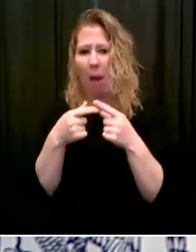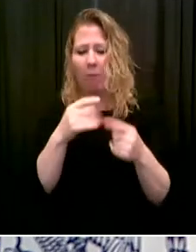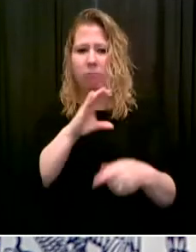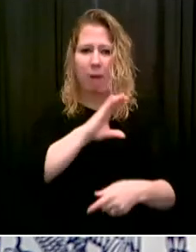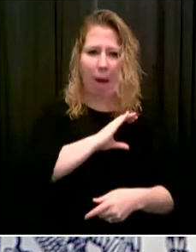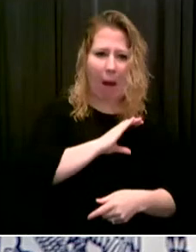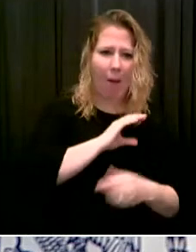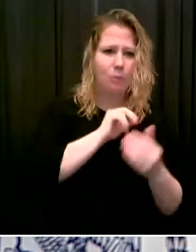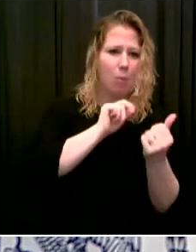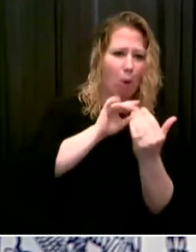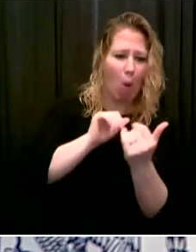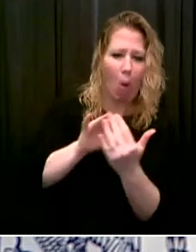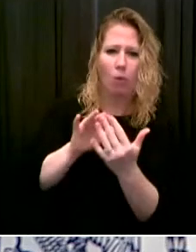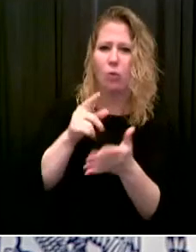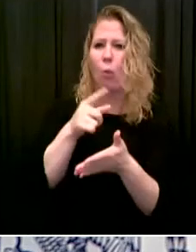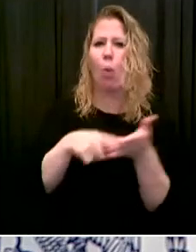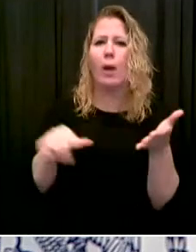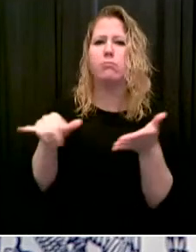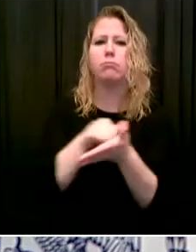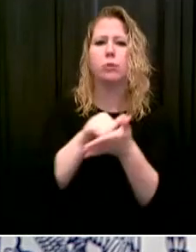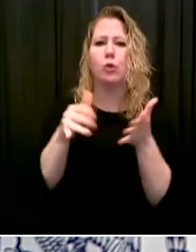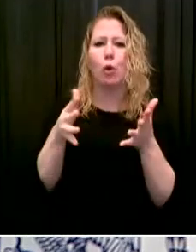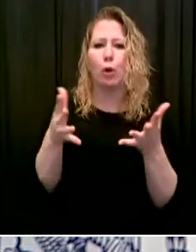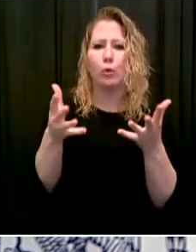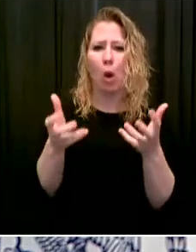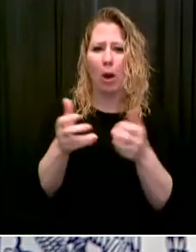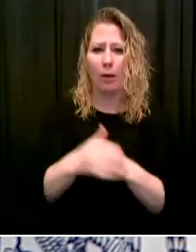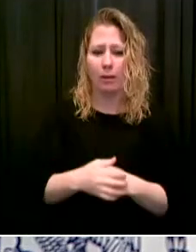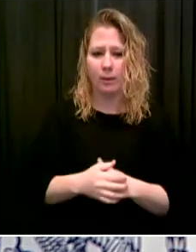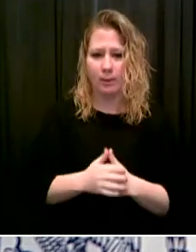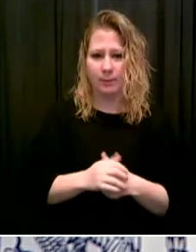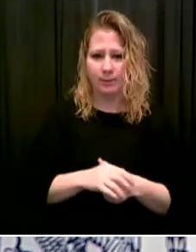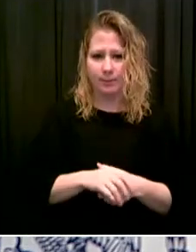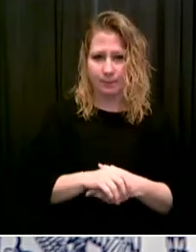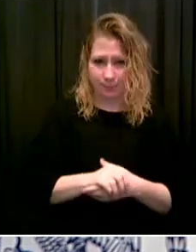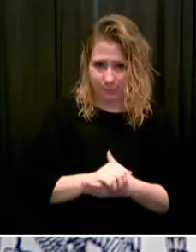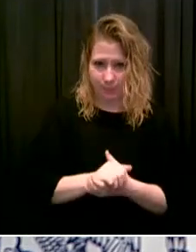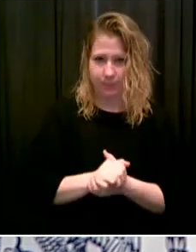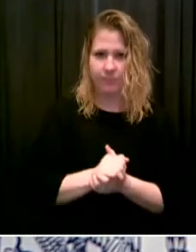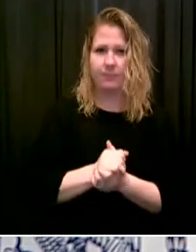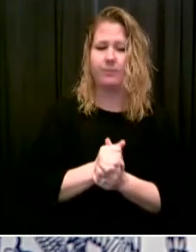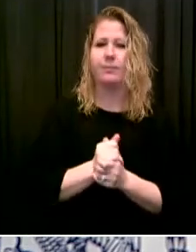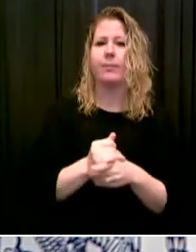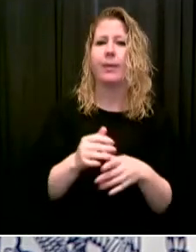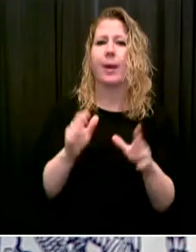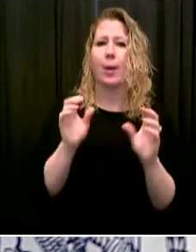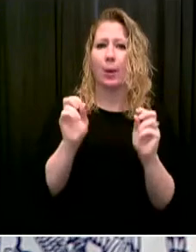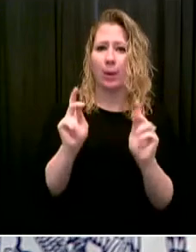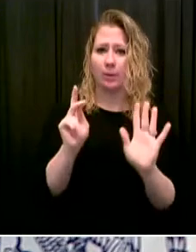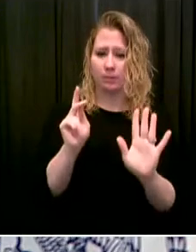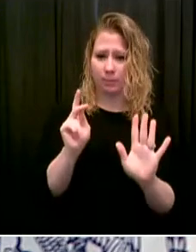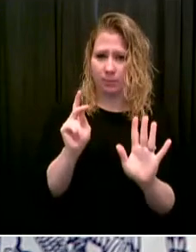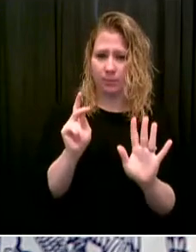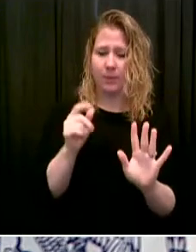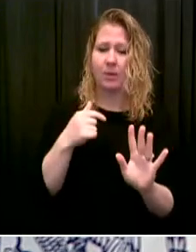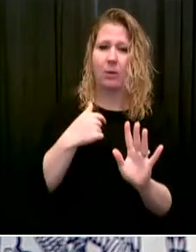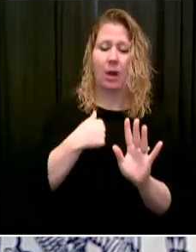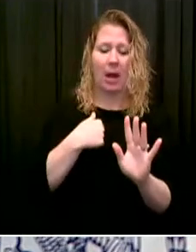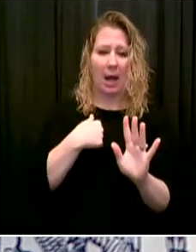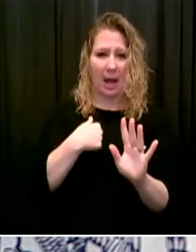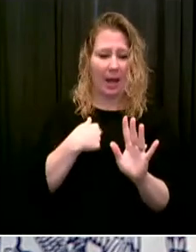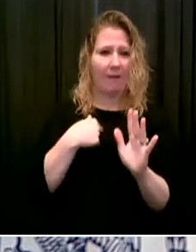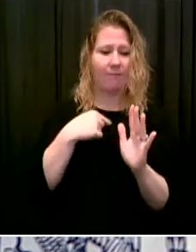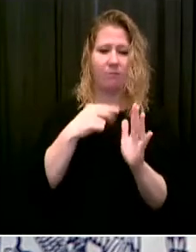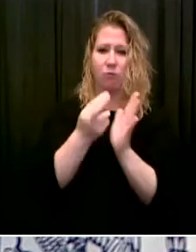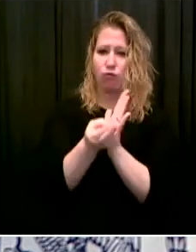said on stop and frisk, and I've looked at a lot of what he said, not just this year, but years and years before. I really think there's